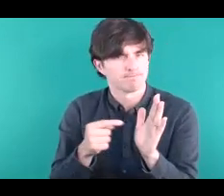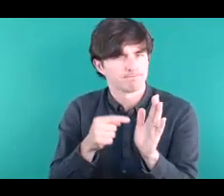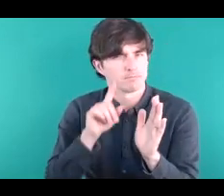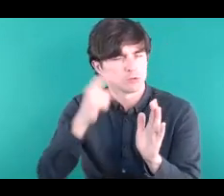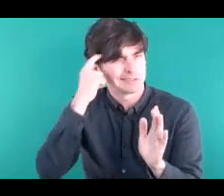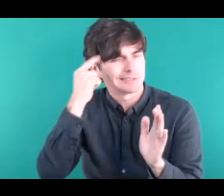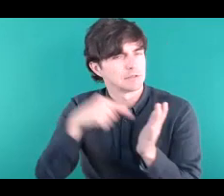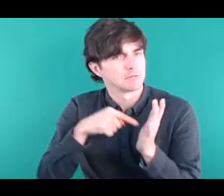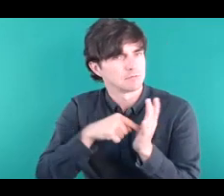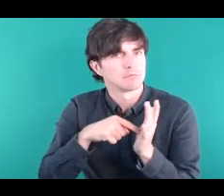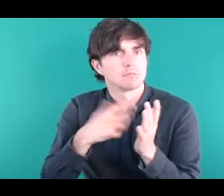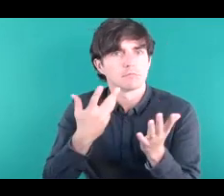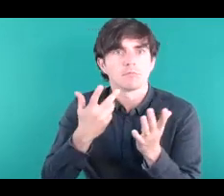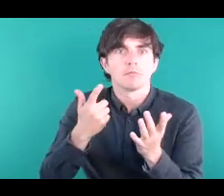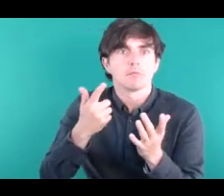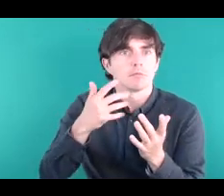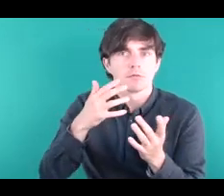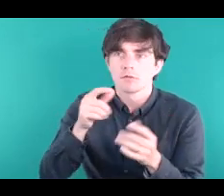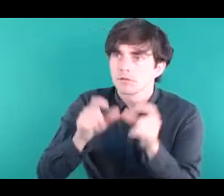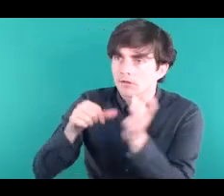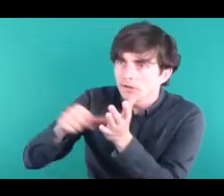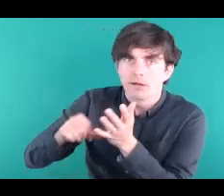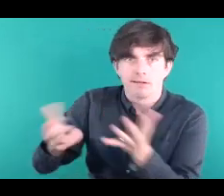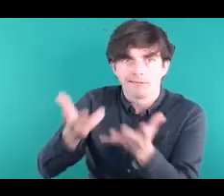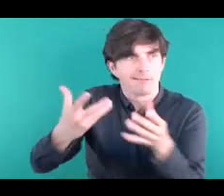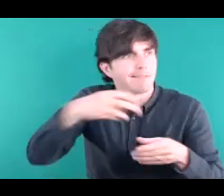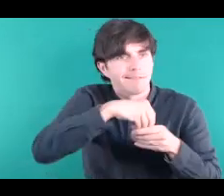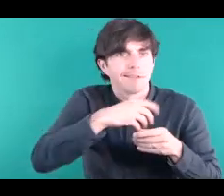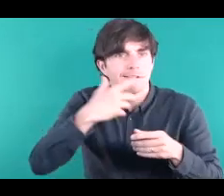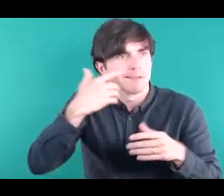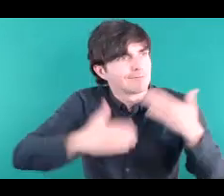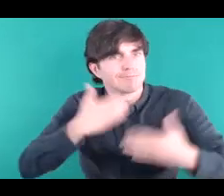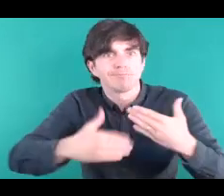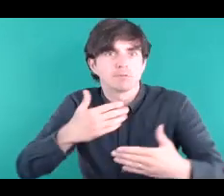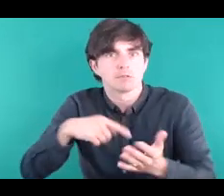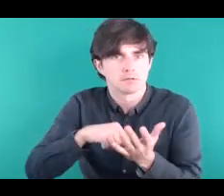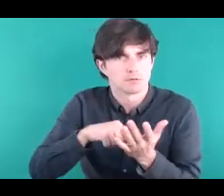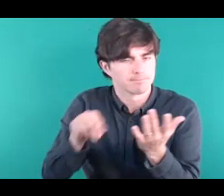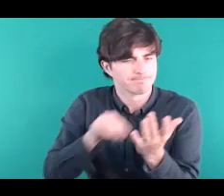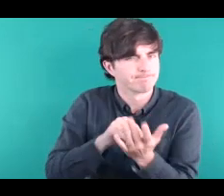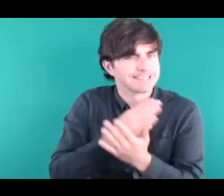So this is something that still doesn't exist for the